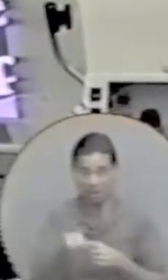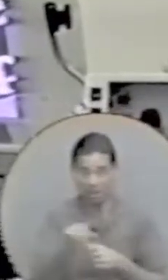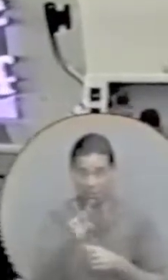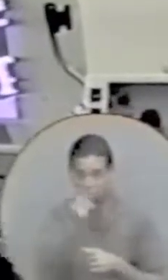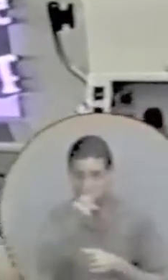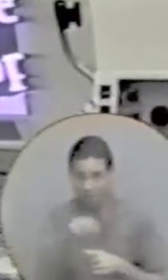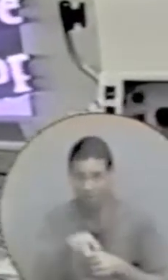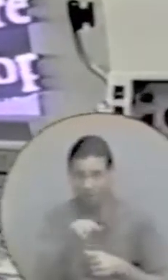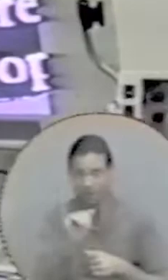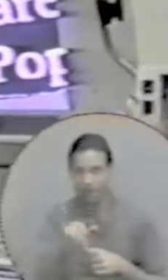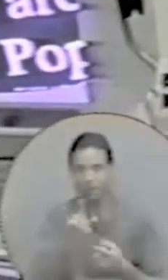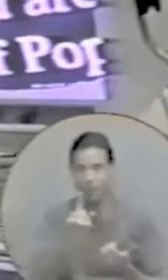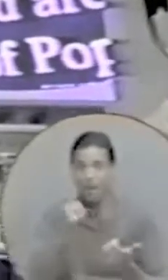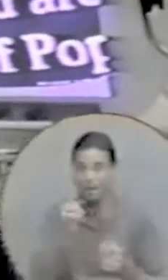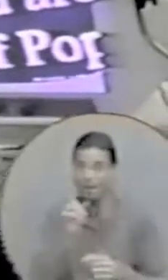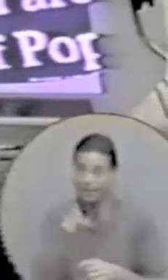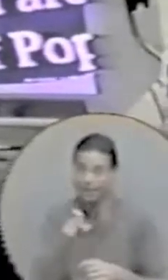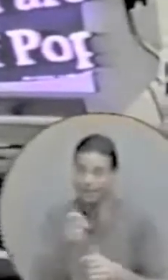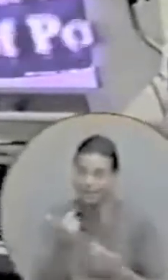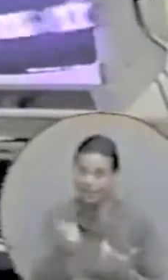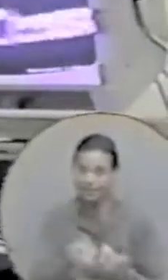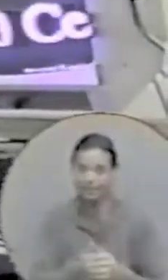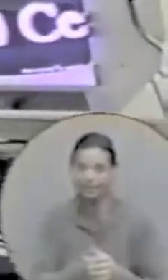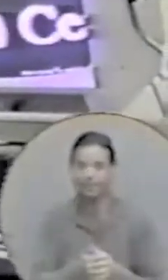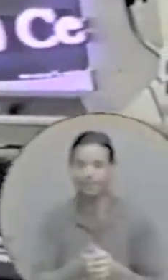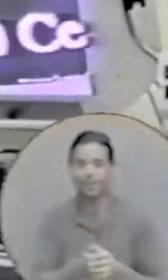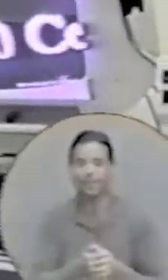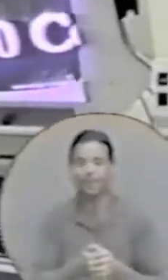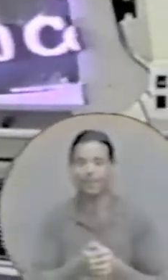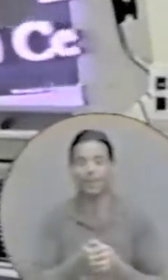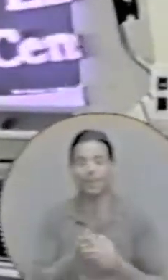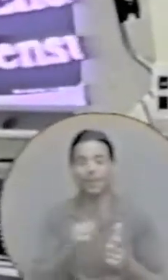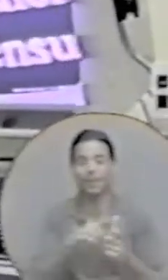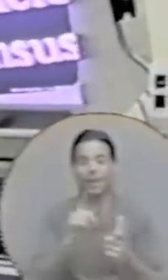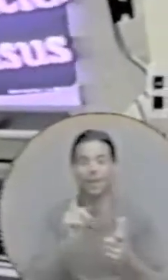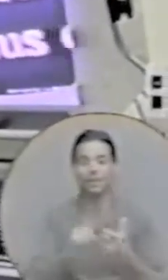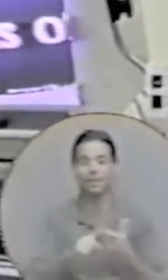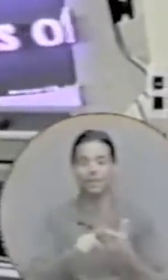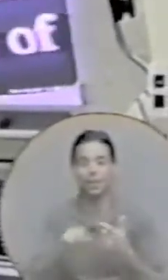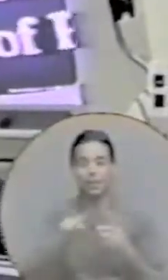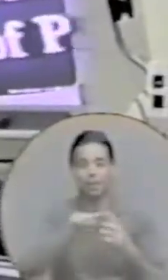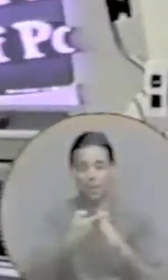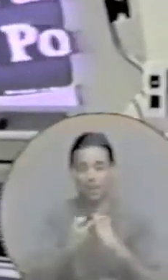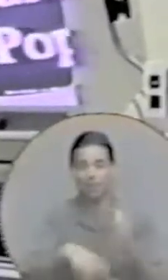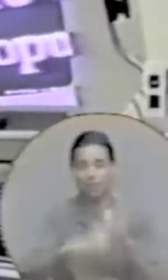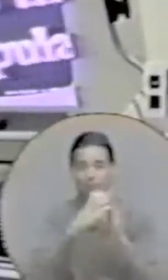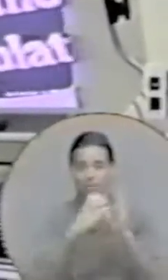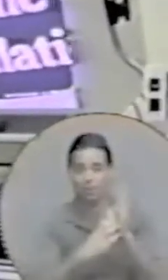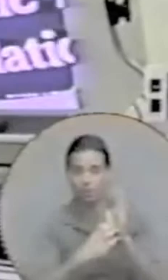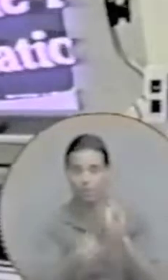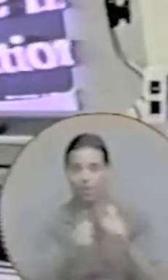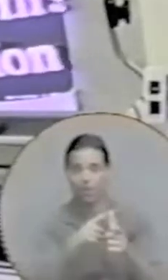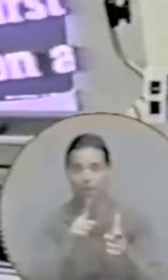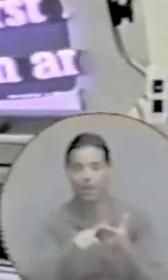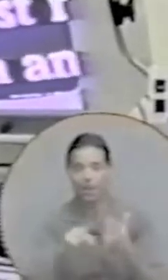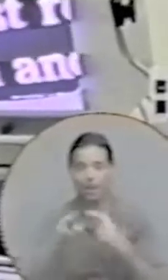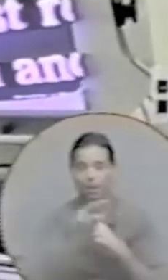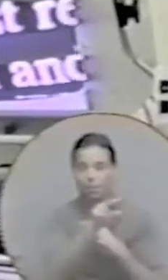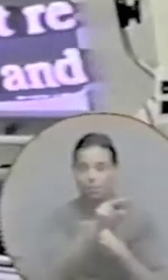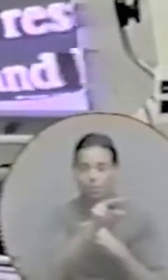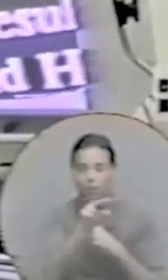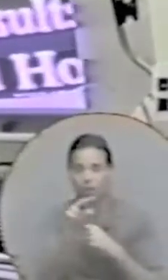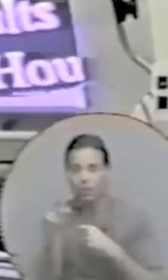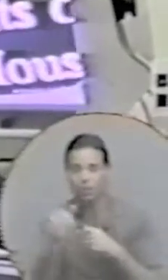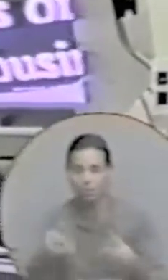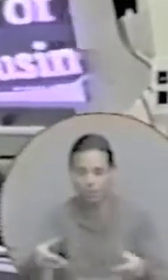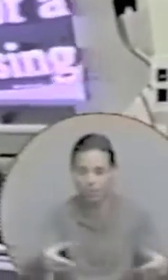to read, which in fact I do, I would then go to the beginning of the paragraph, and then I would read across it